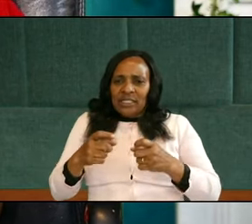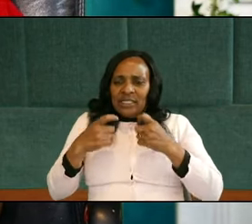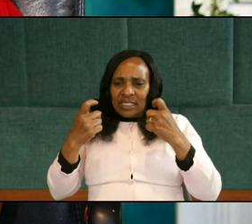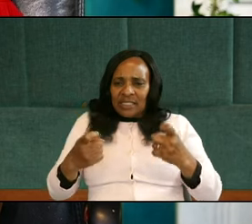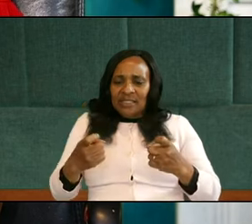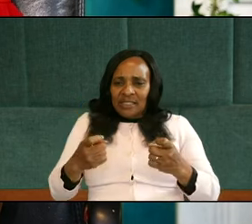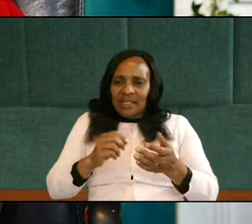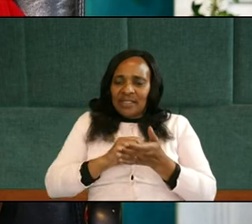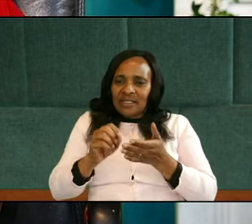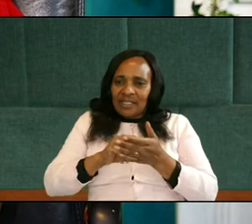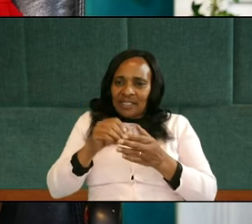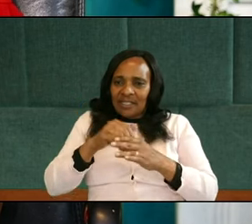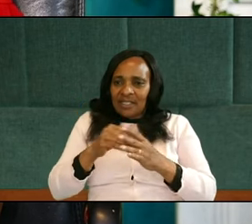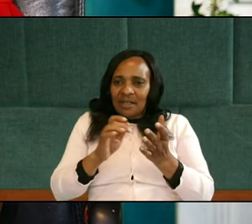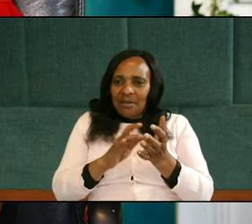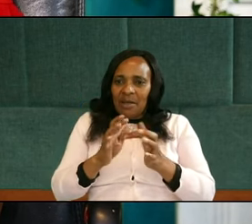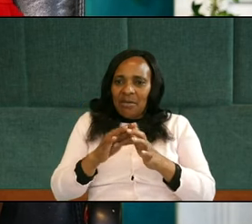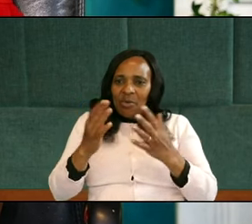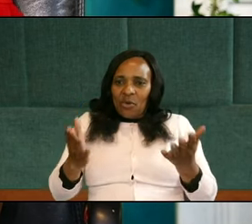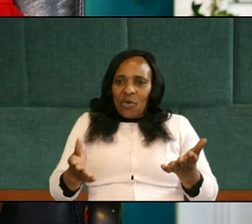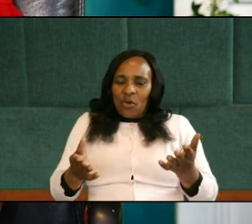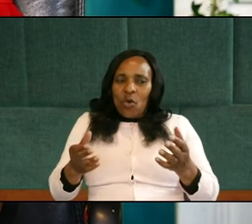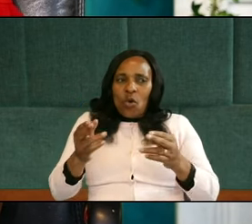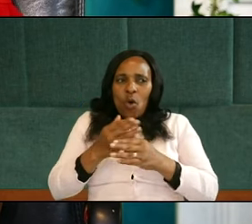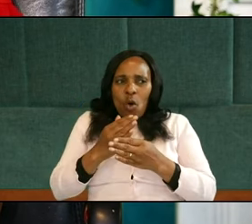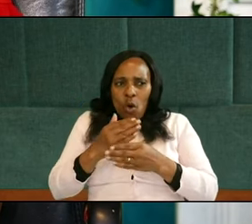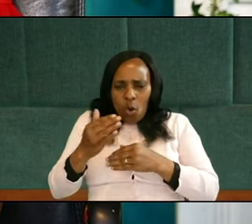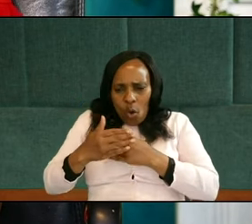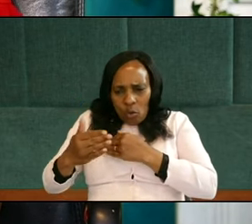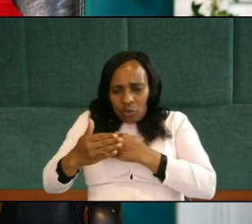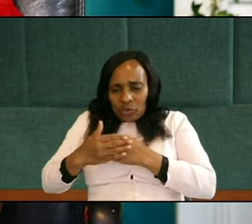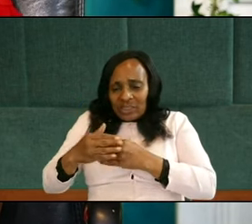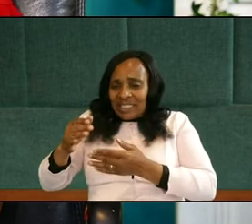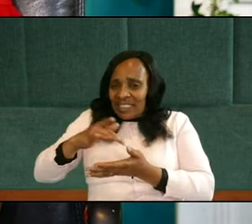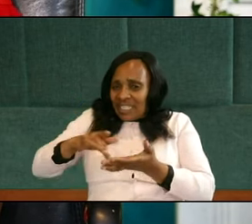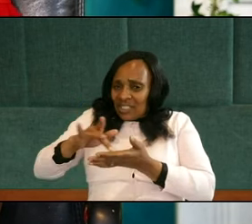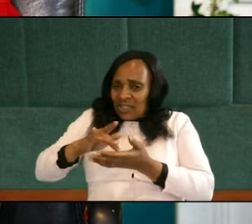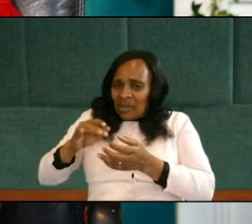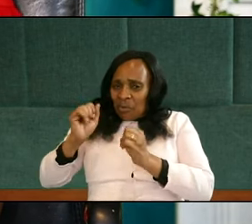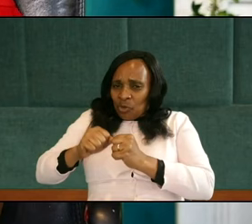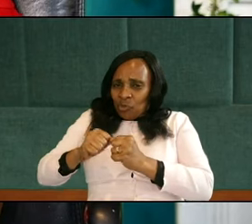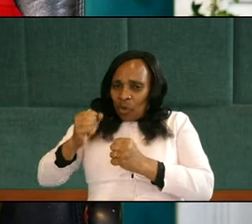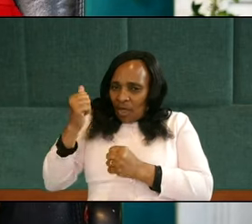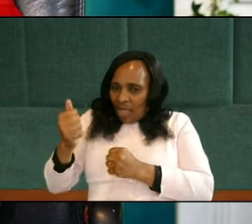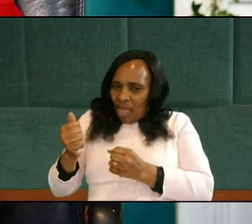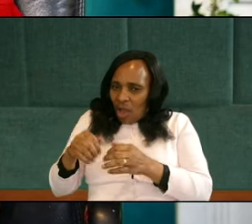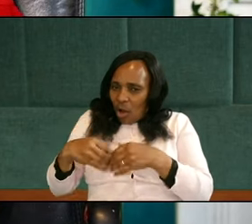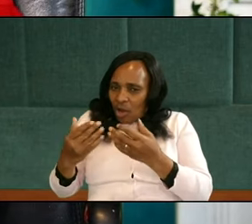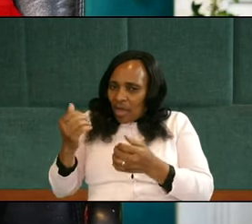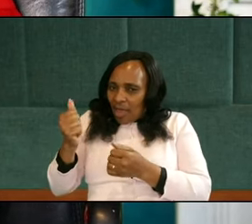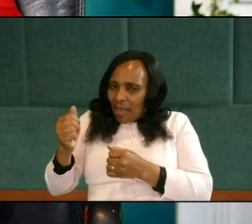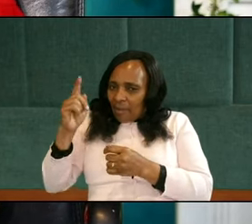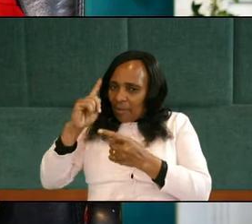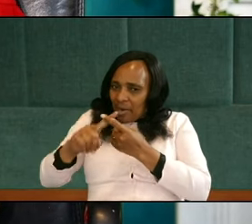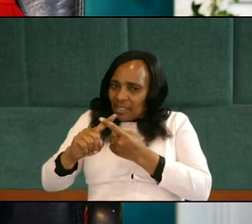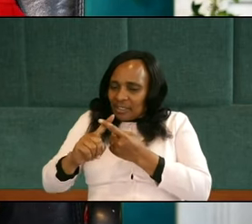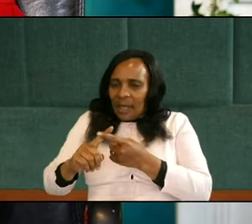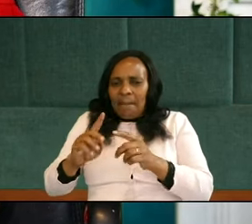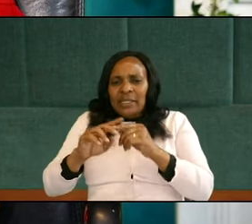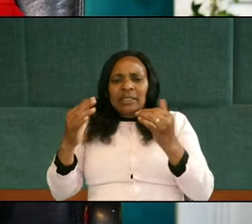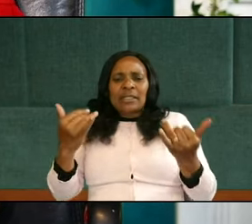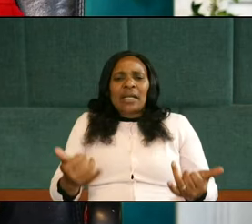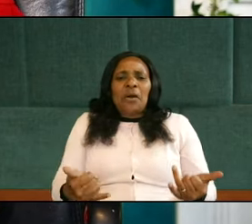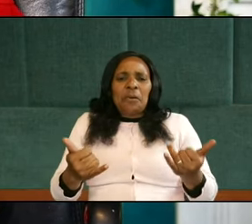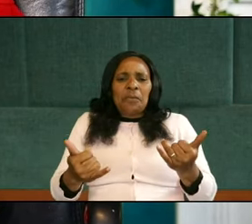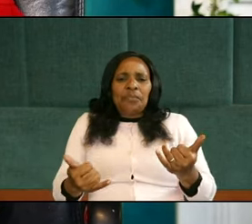not to be written in the Bible, he would have had an almost, like his record card would have been an A, straight A or A plus if at all this, something like that. But now